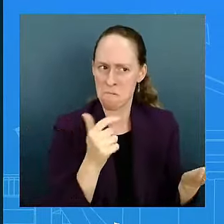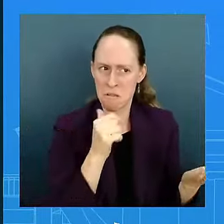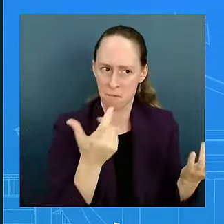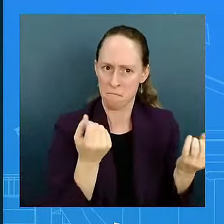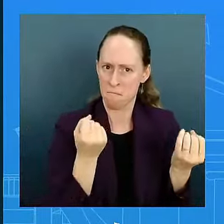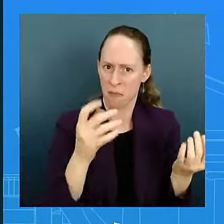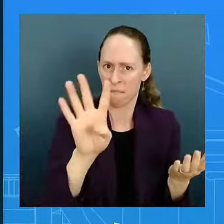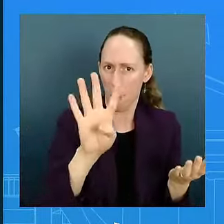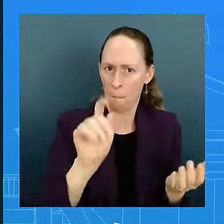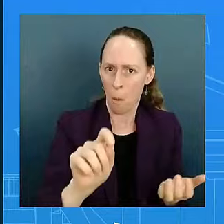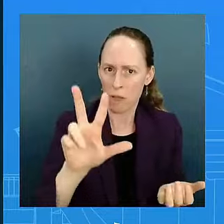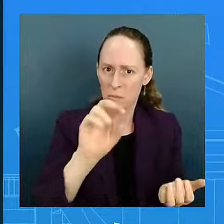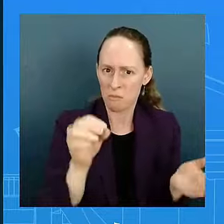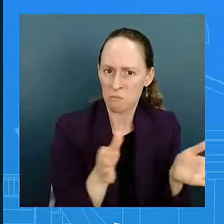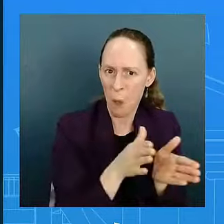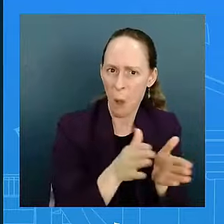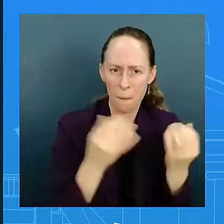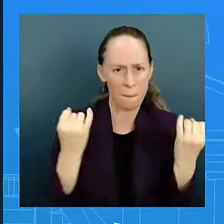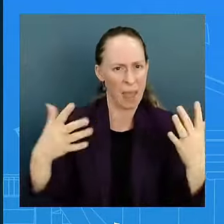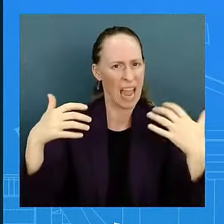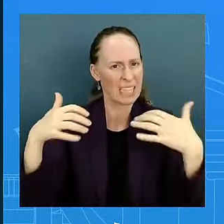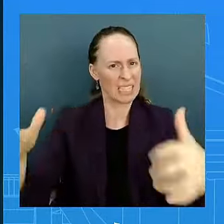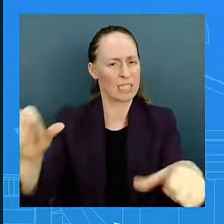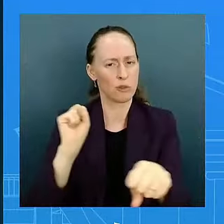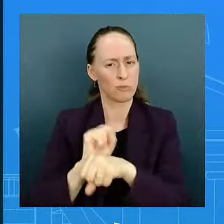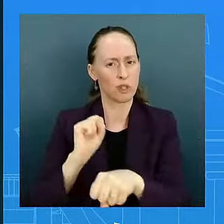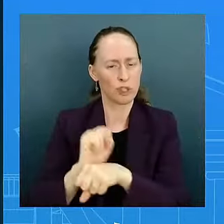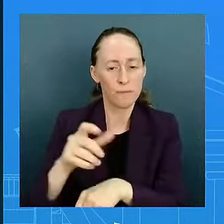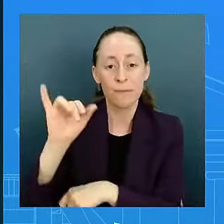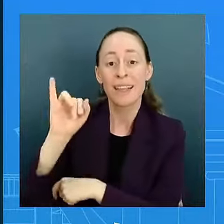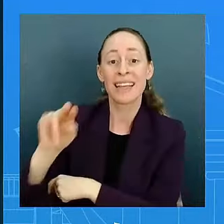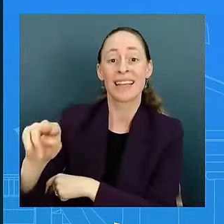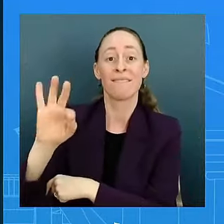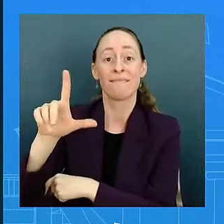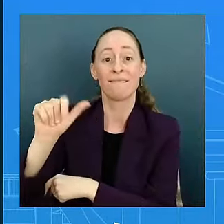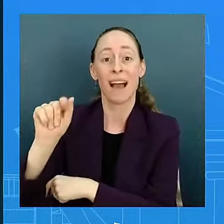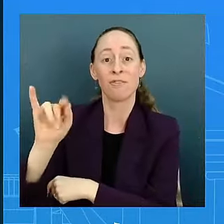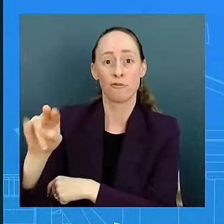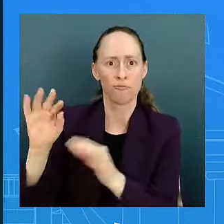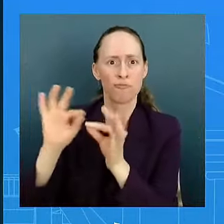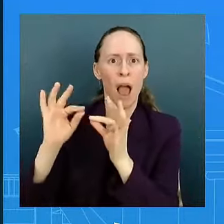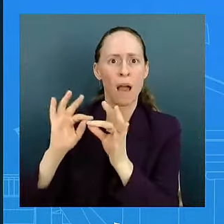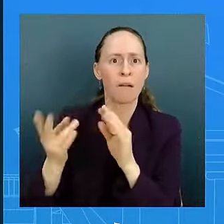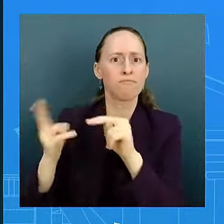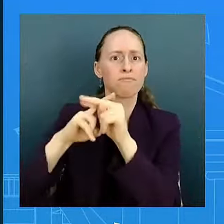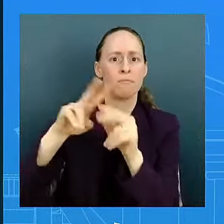and the stock market is more than 35% under this administration.